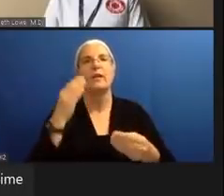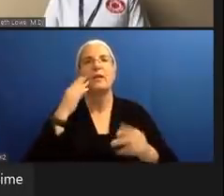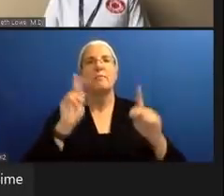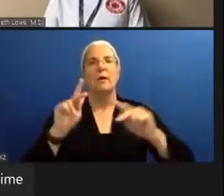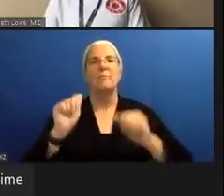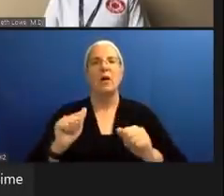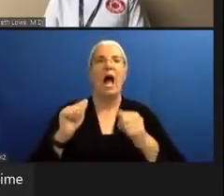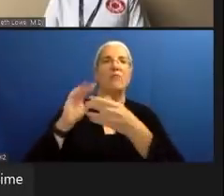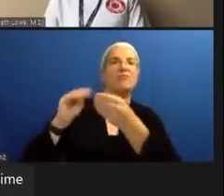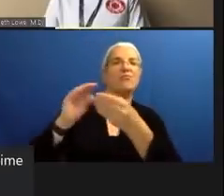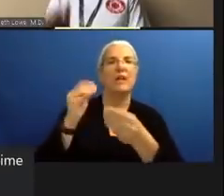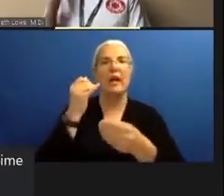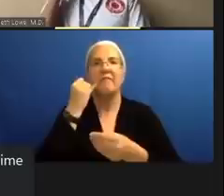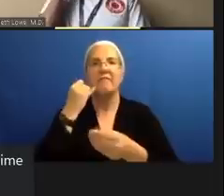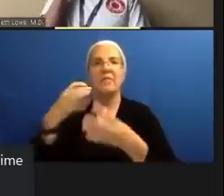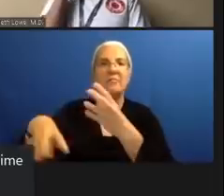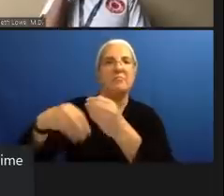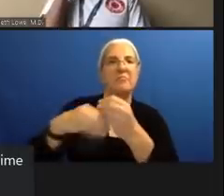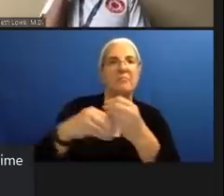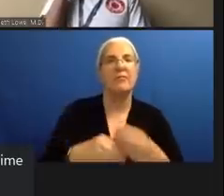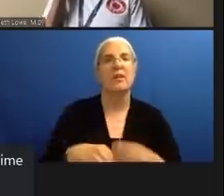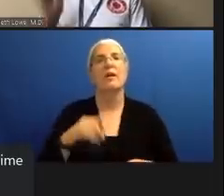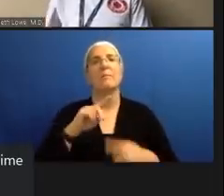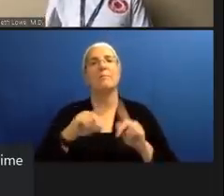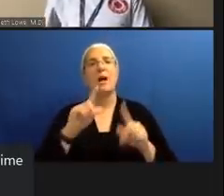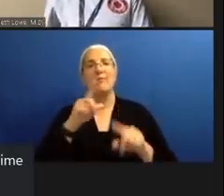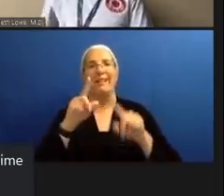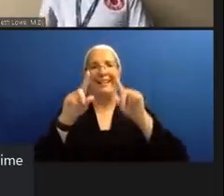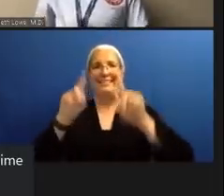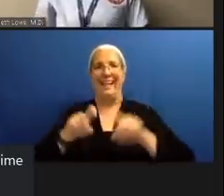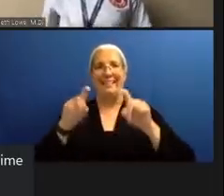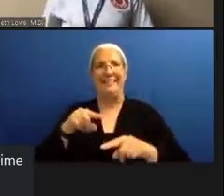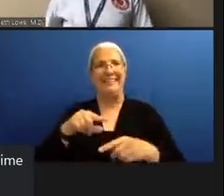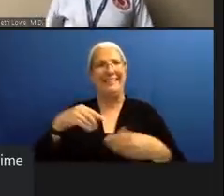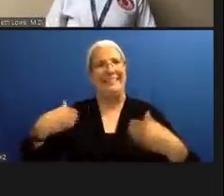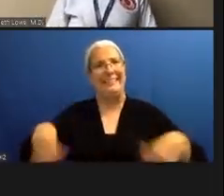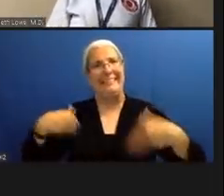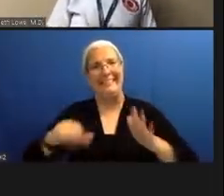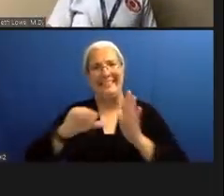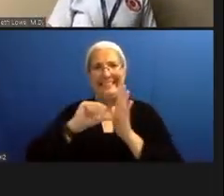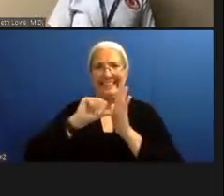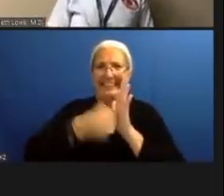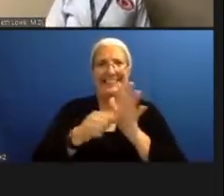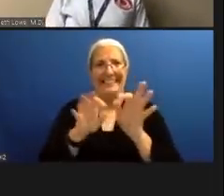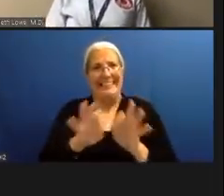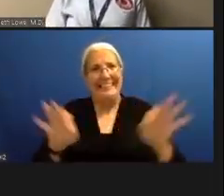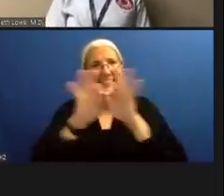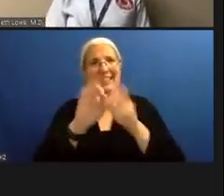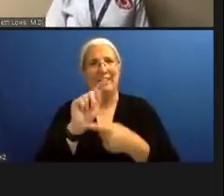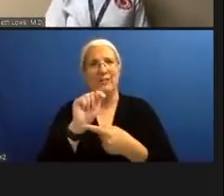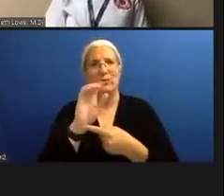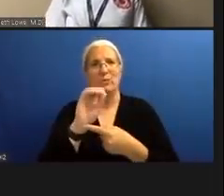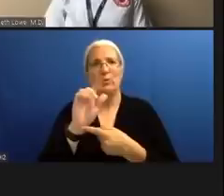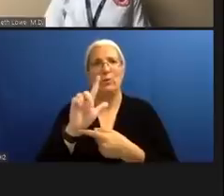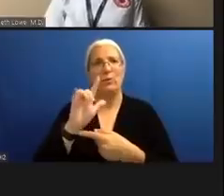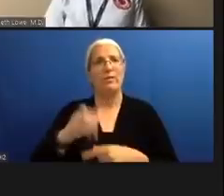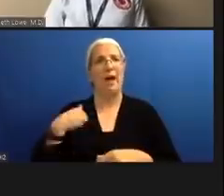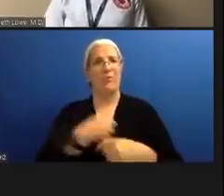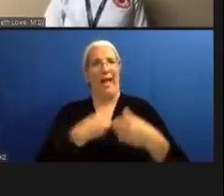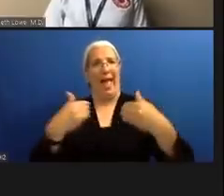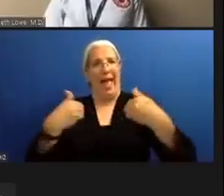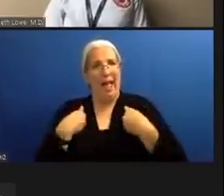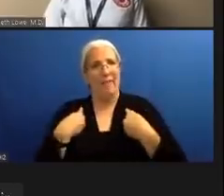that's available to us. We are, and that value, I think we've been aggressive in